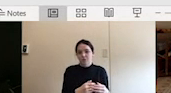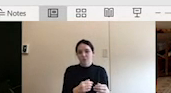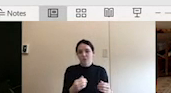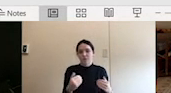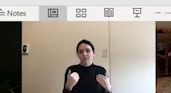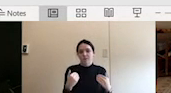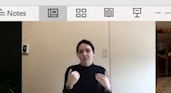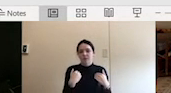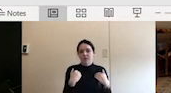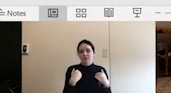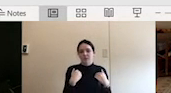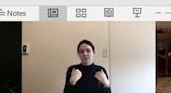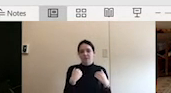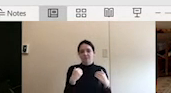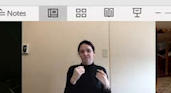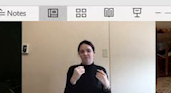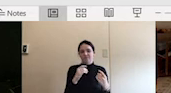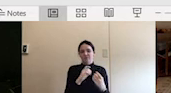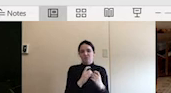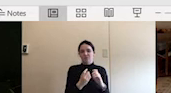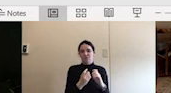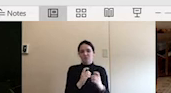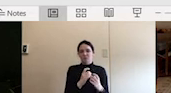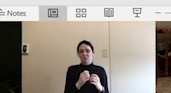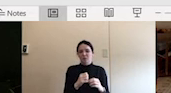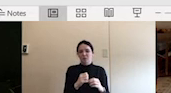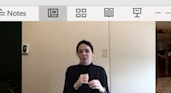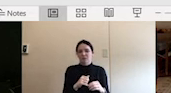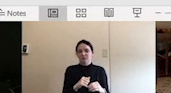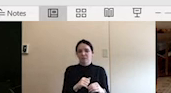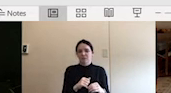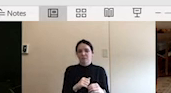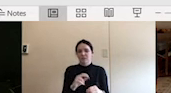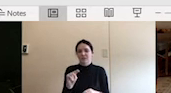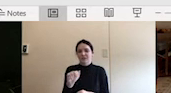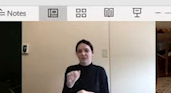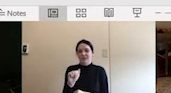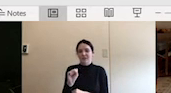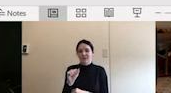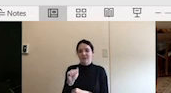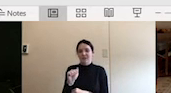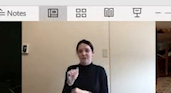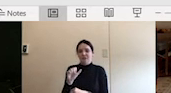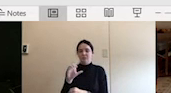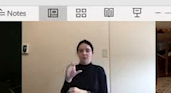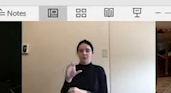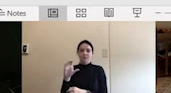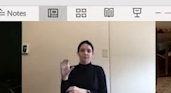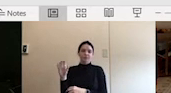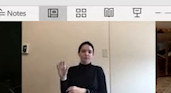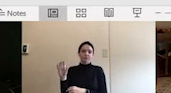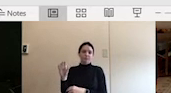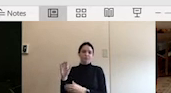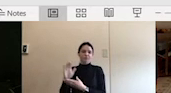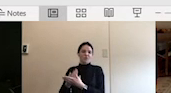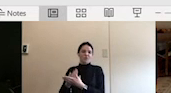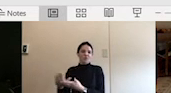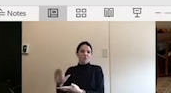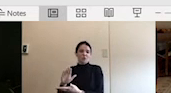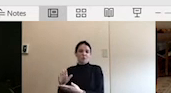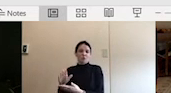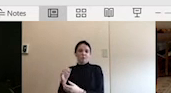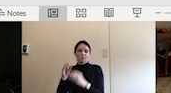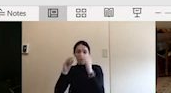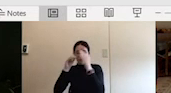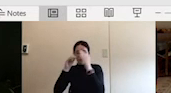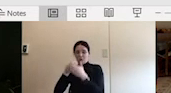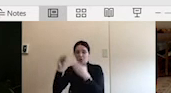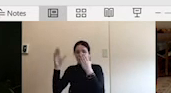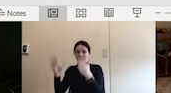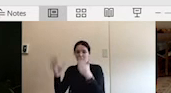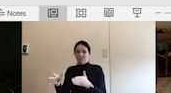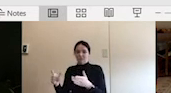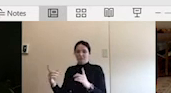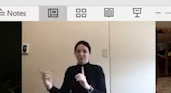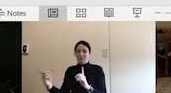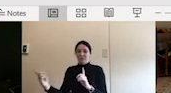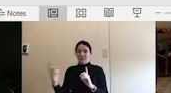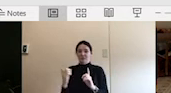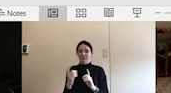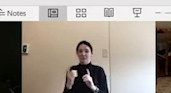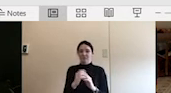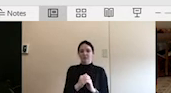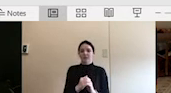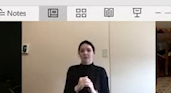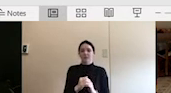there's NCAS grant, where NASA takes community college students and then brings them over to NASA for short-term internships